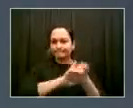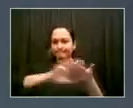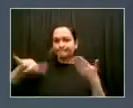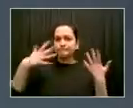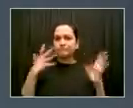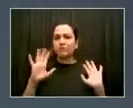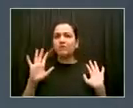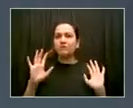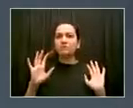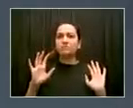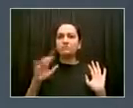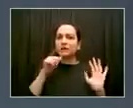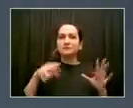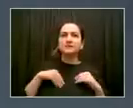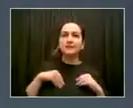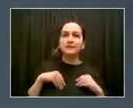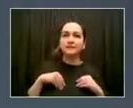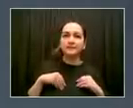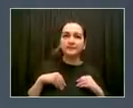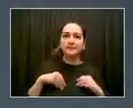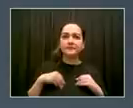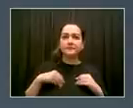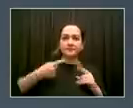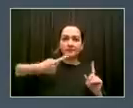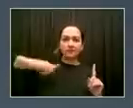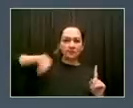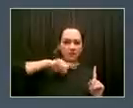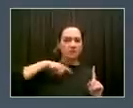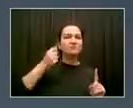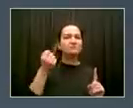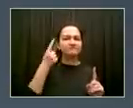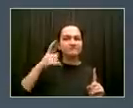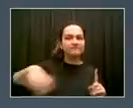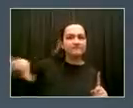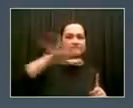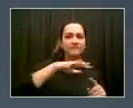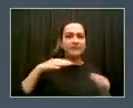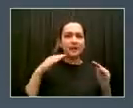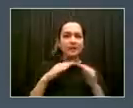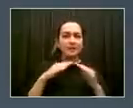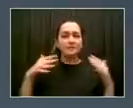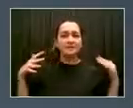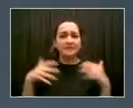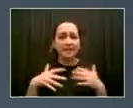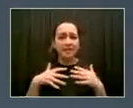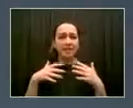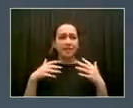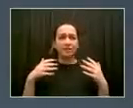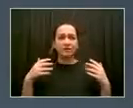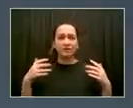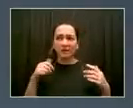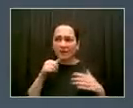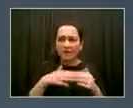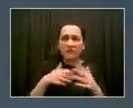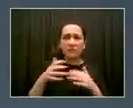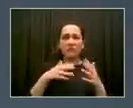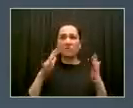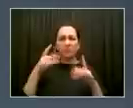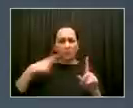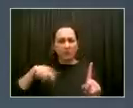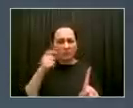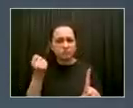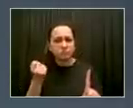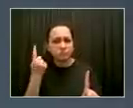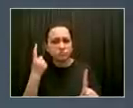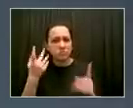you. In the coming days, weeks, and months, I, along with members of my team, will be